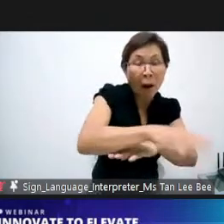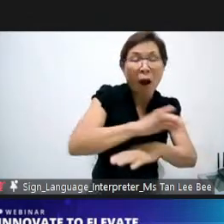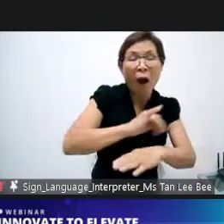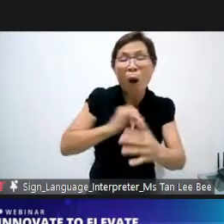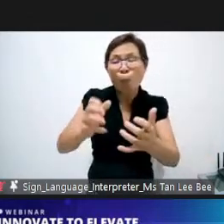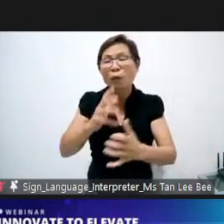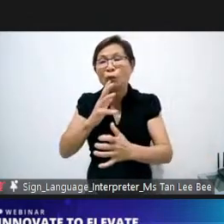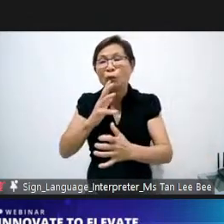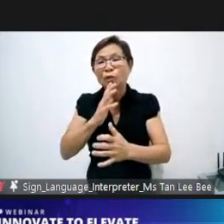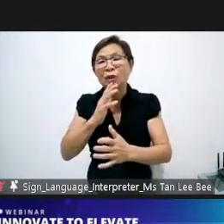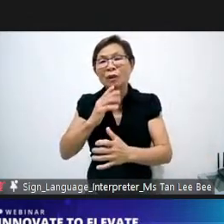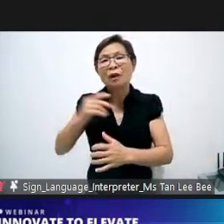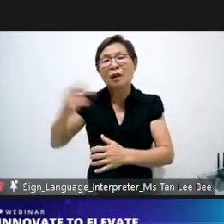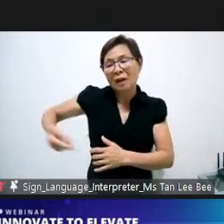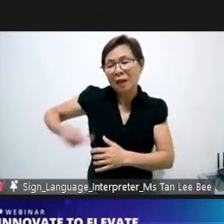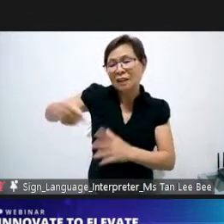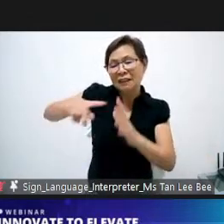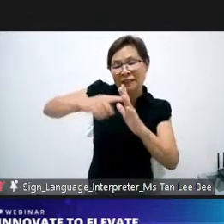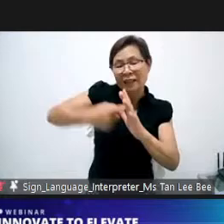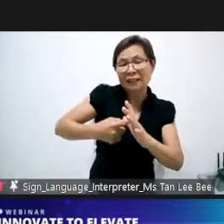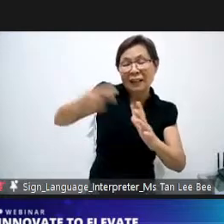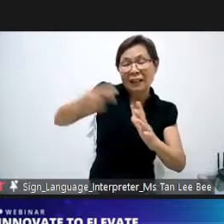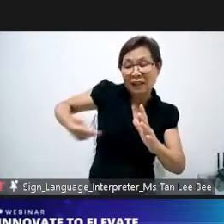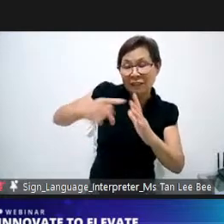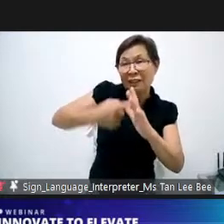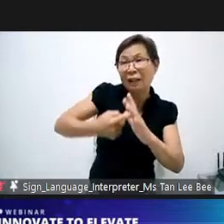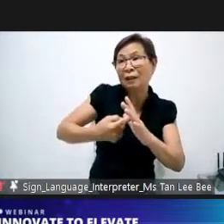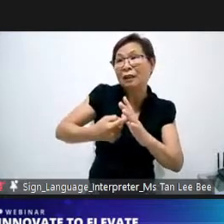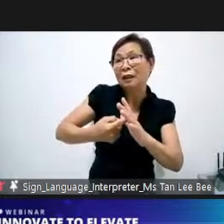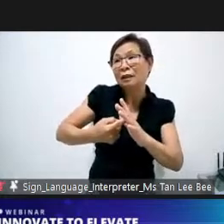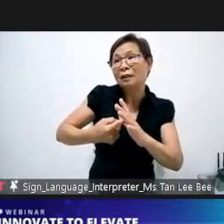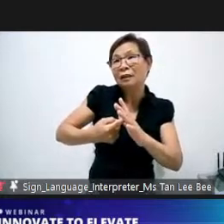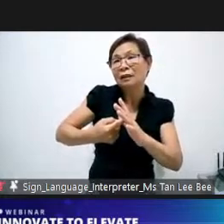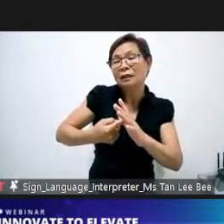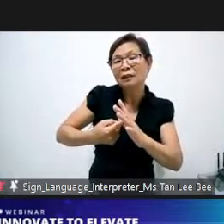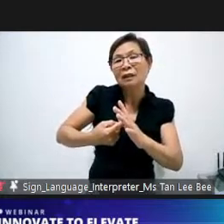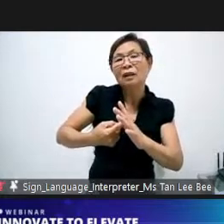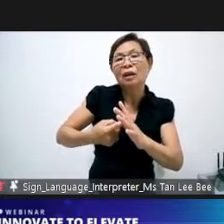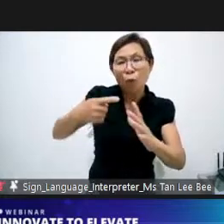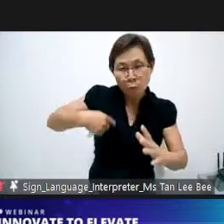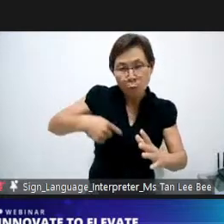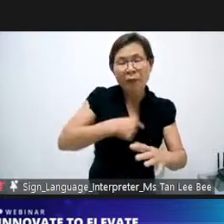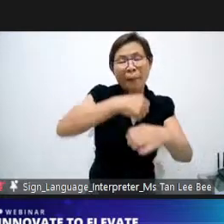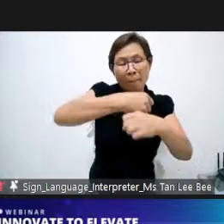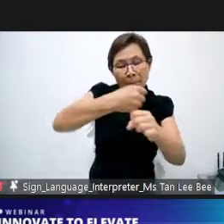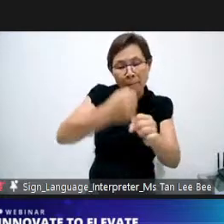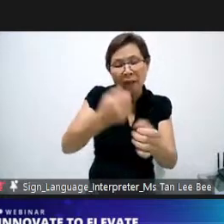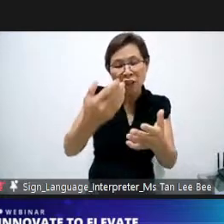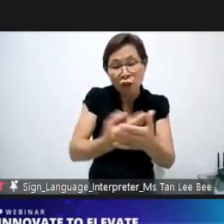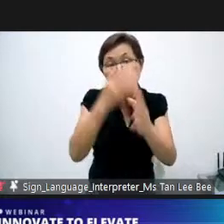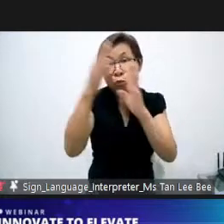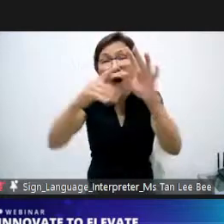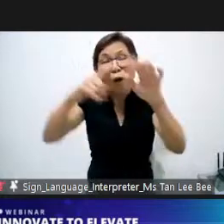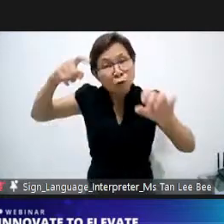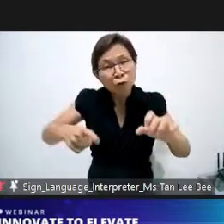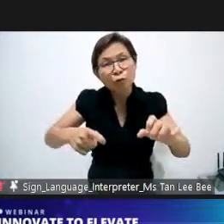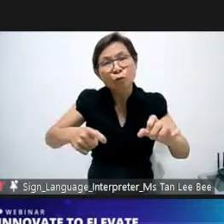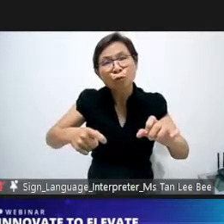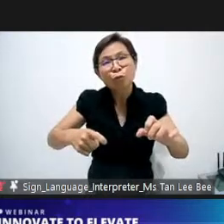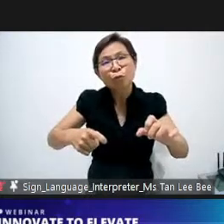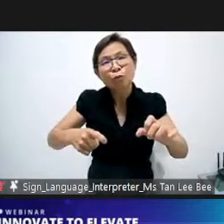a legacy that reaches the heart is better than a legacy that reaches the mind. So when we make innovation, you should strive